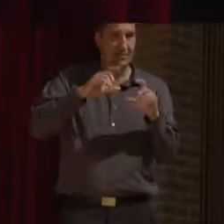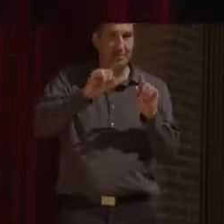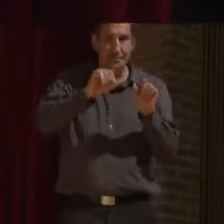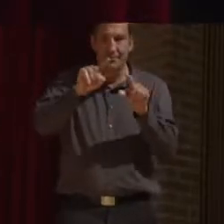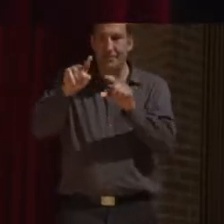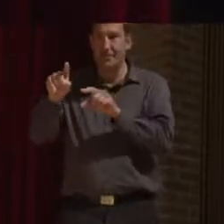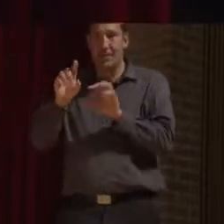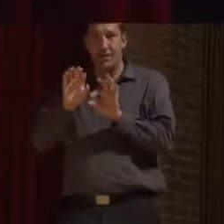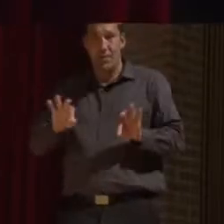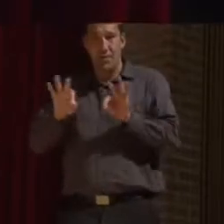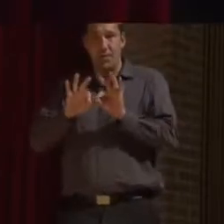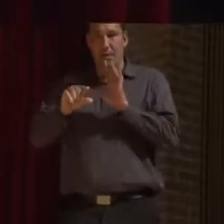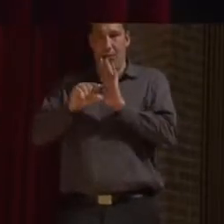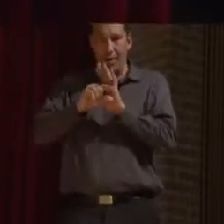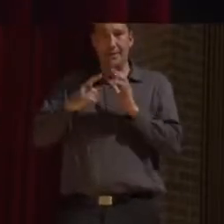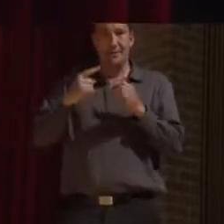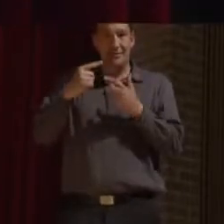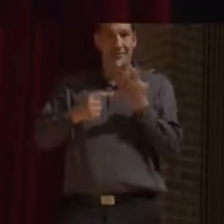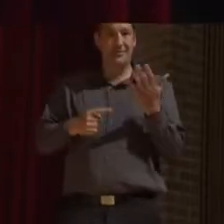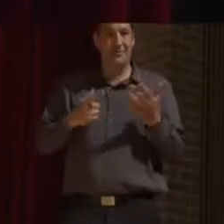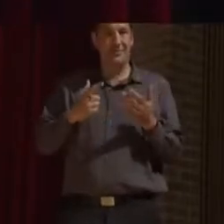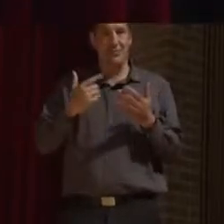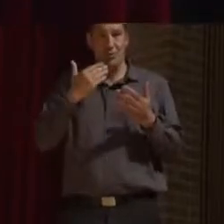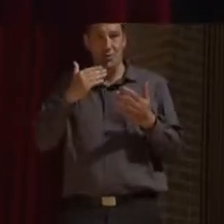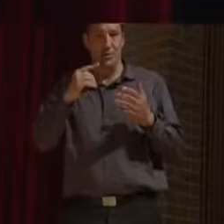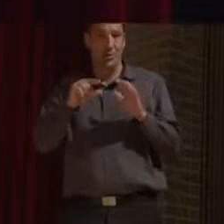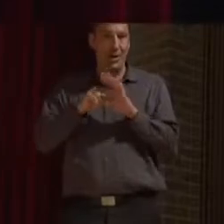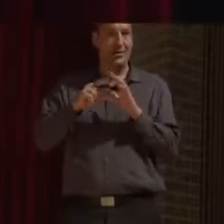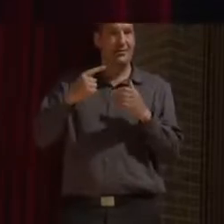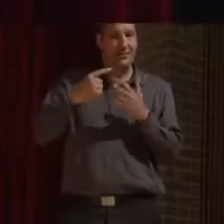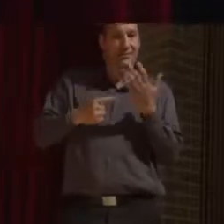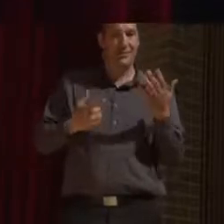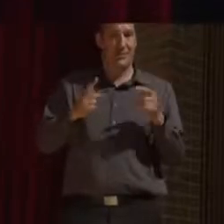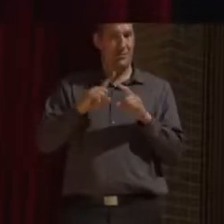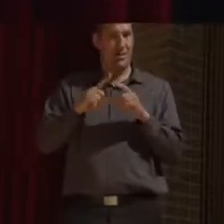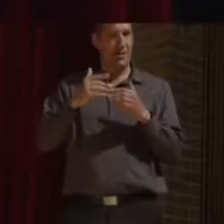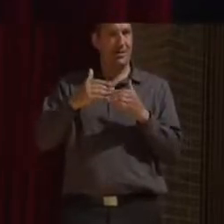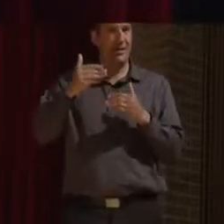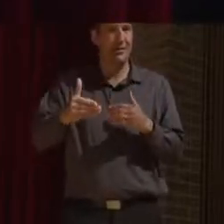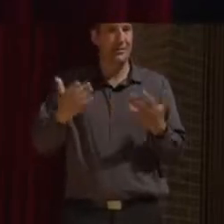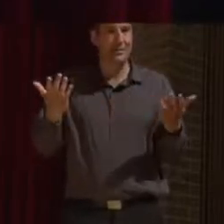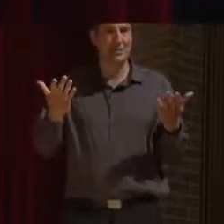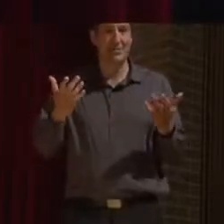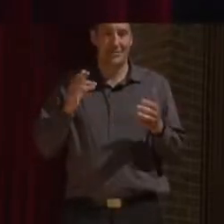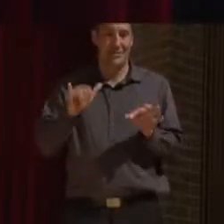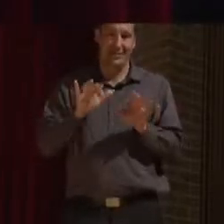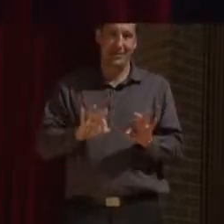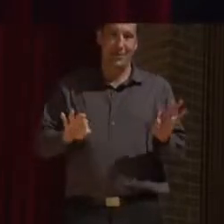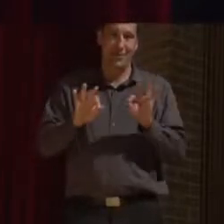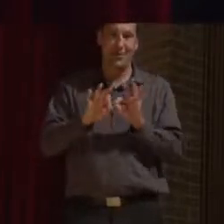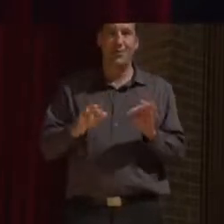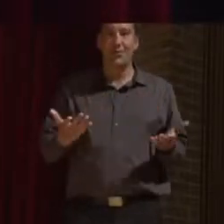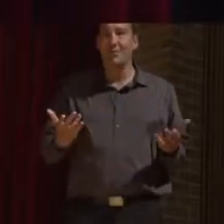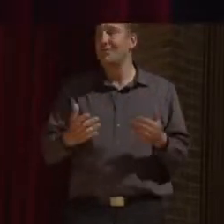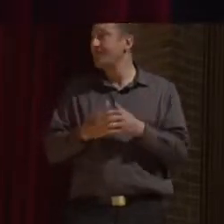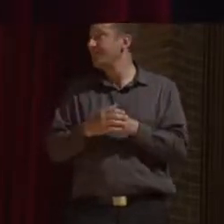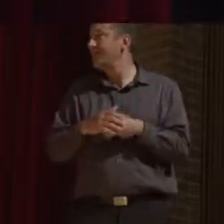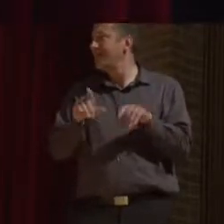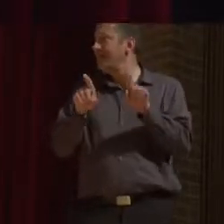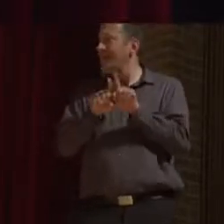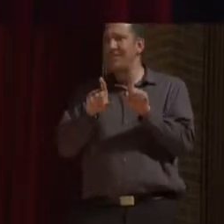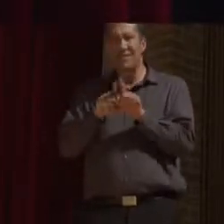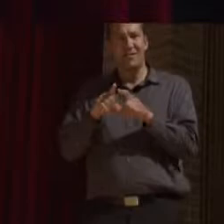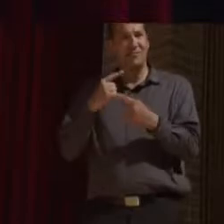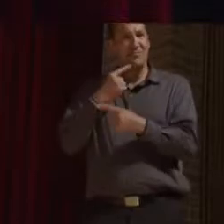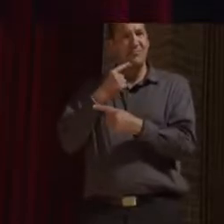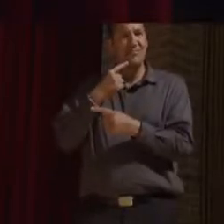comes after that when you're getting ready to launch, so to speak? Anybody else about goals? Yeah, it's the same thing. We said launch. Get